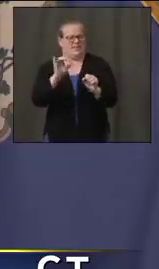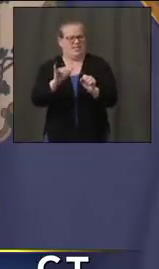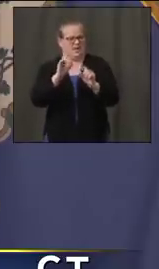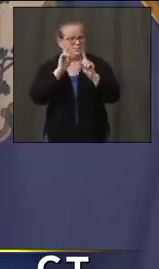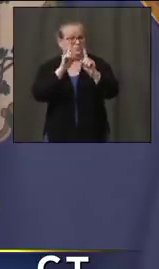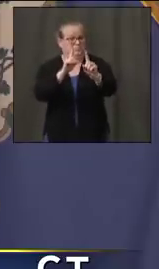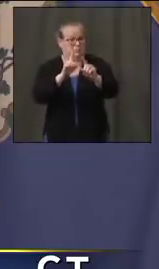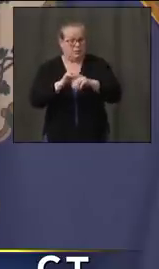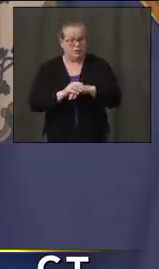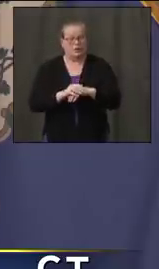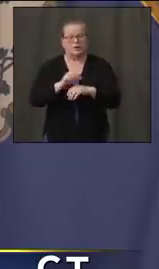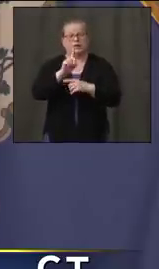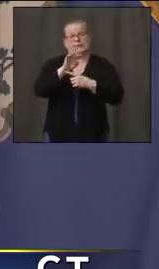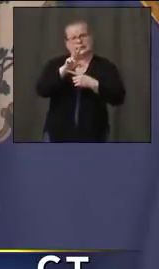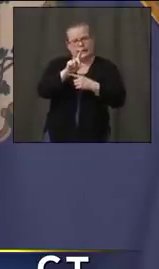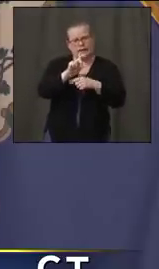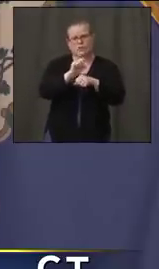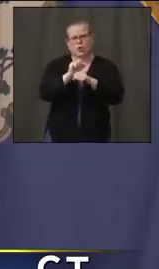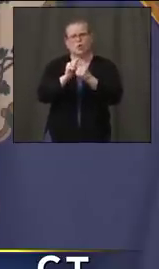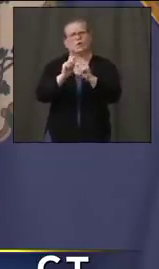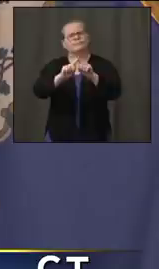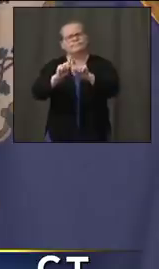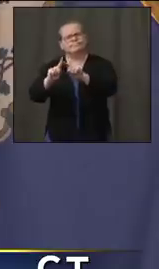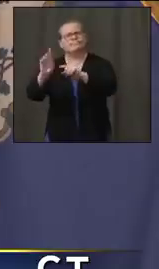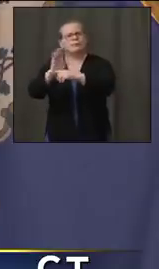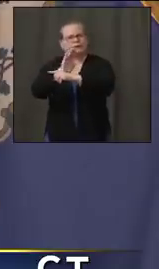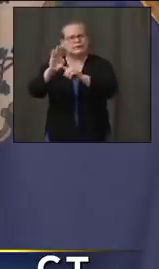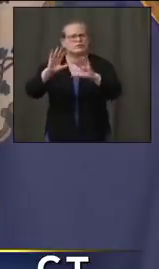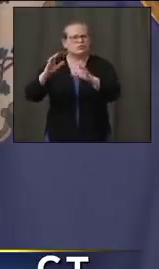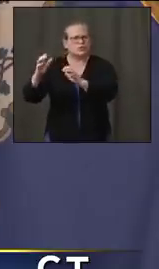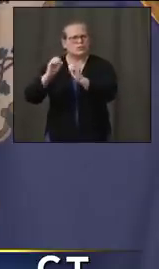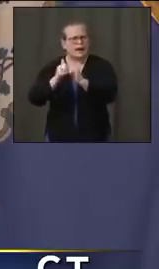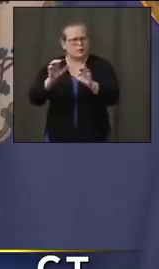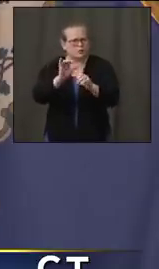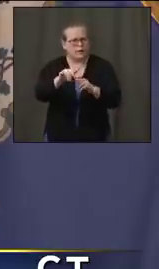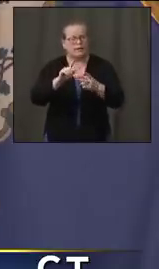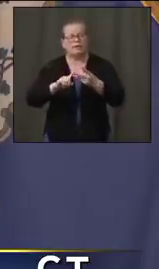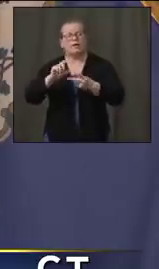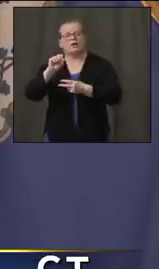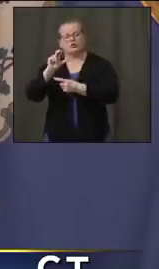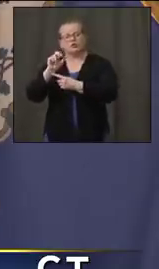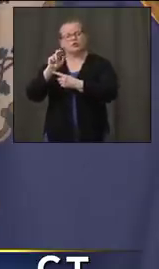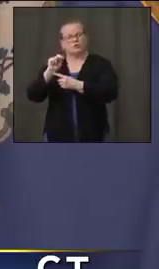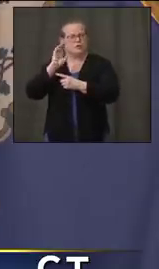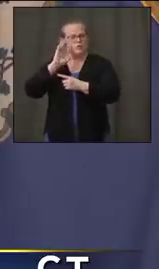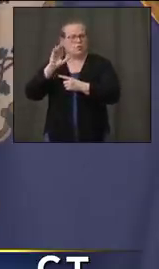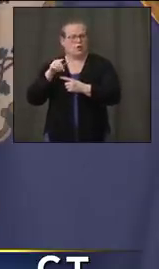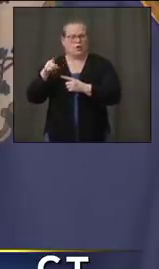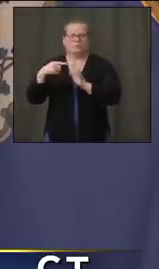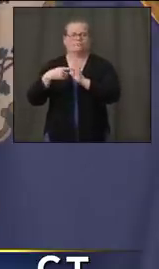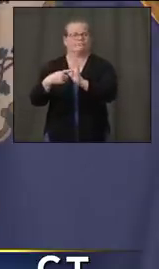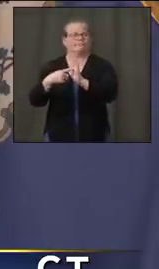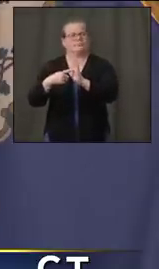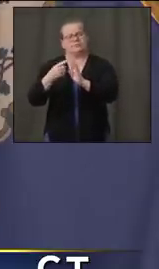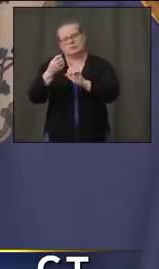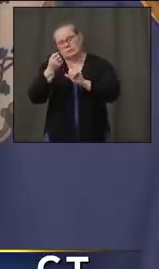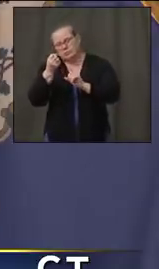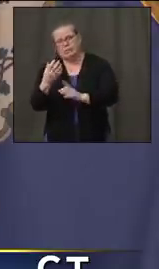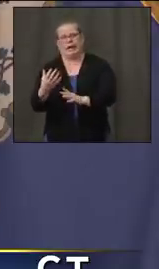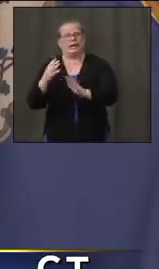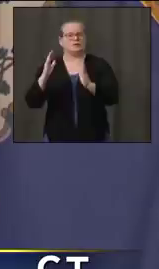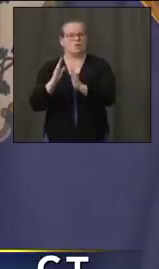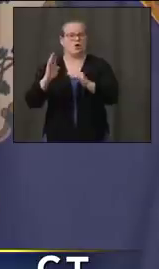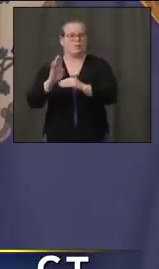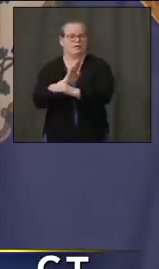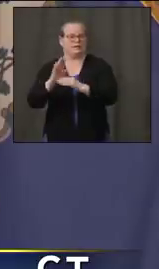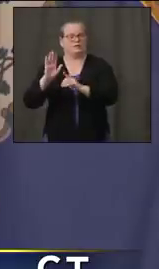working closely with the industry groups to figure out how to do this. And Susan, as you know, has represented hundreds of small businesses, has a unique